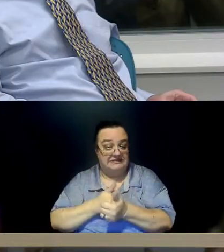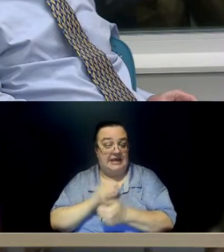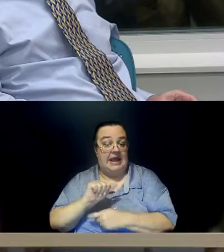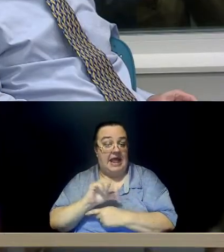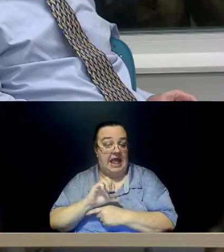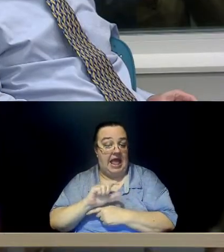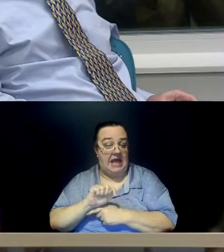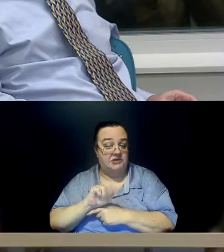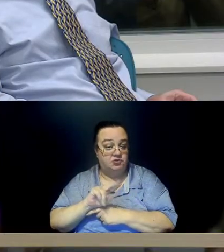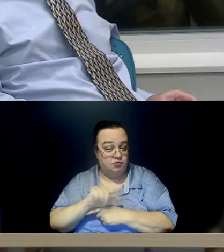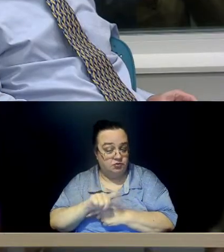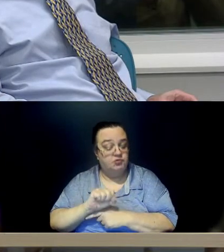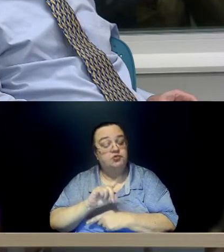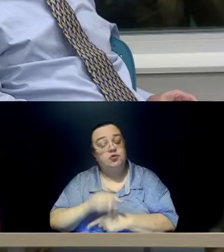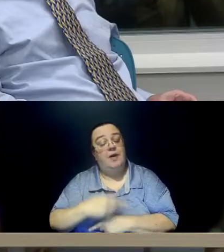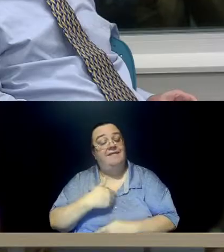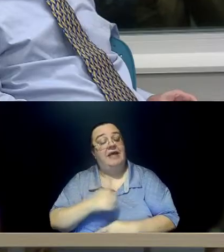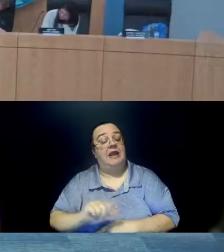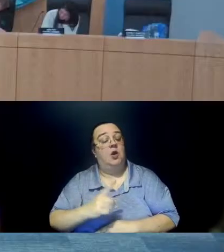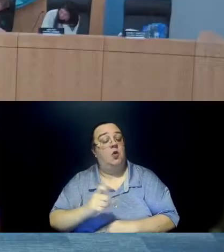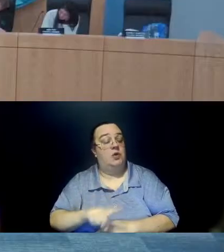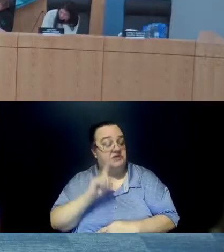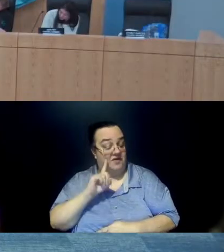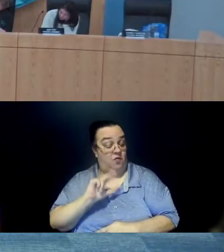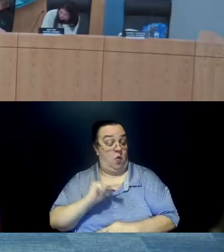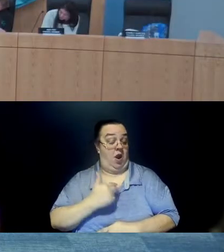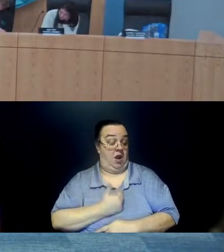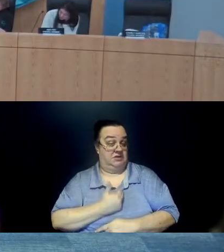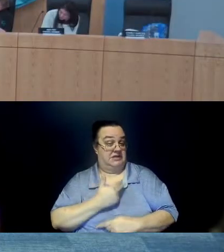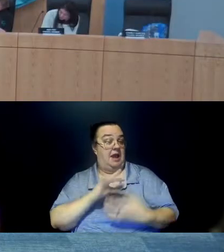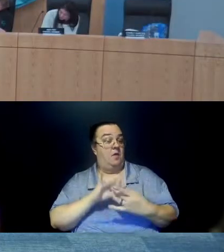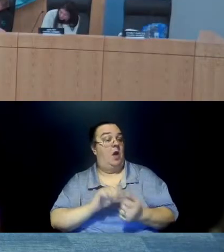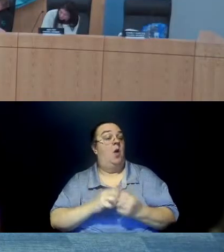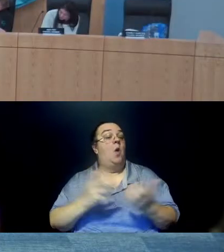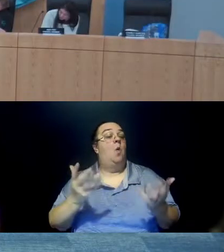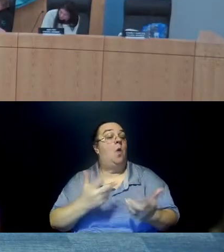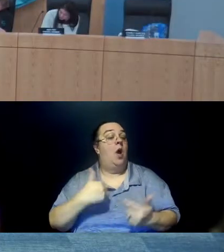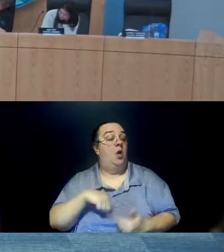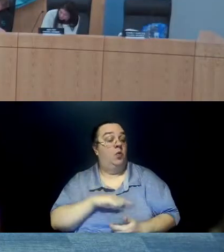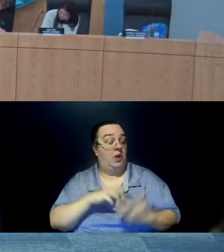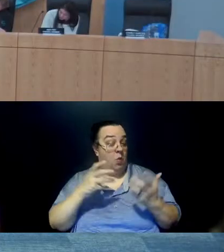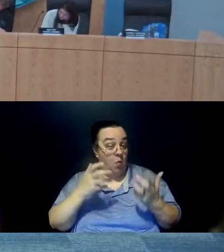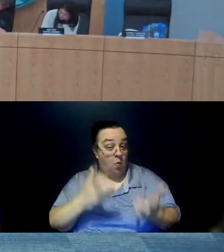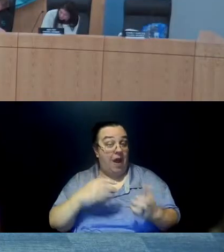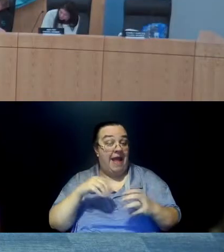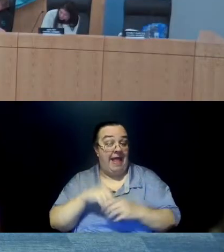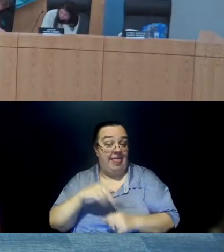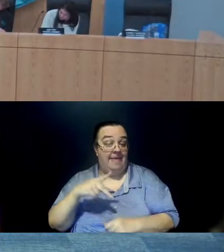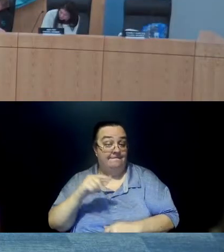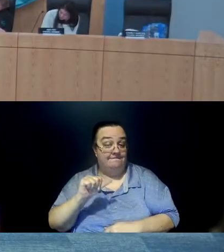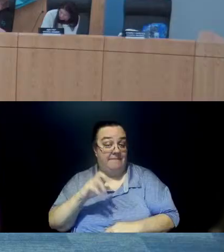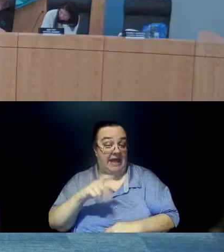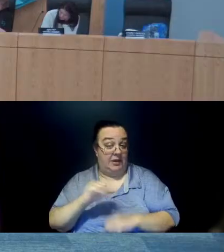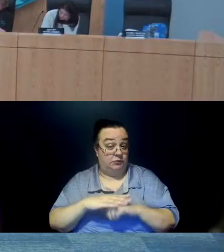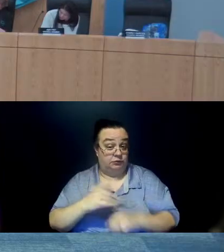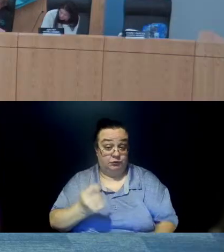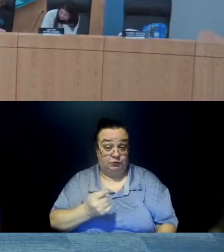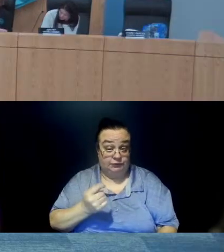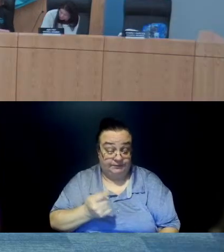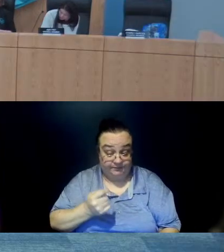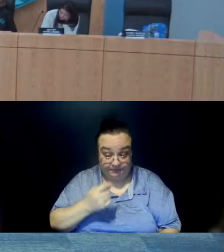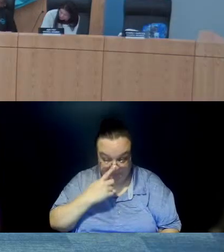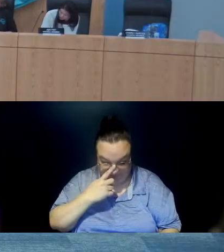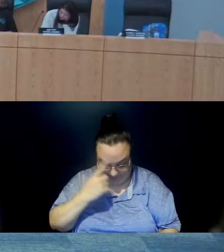any question for us about what we want in the packet Tuesday